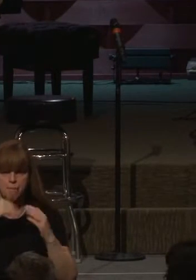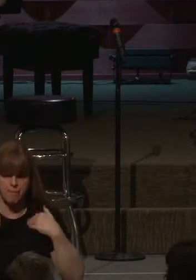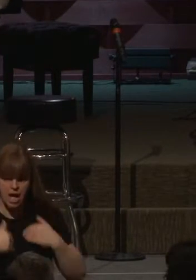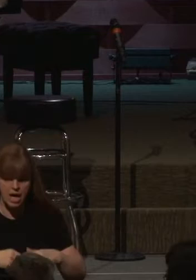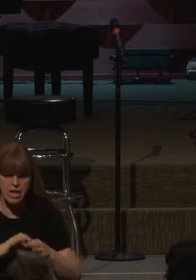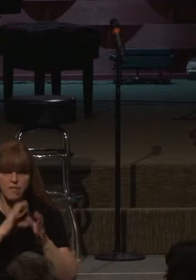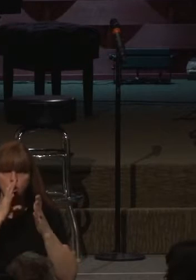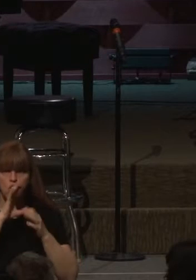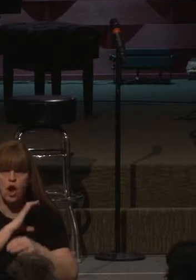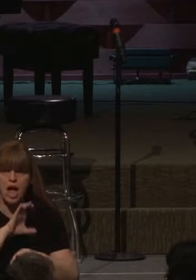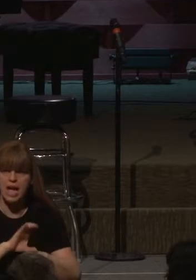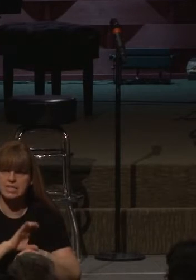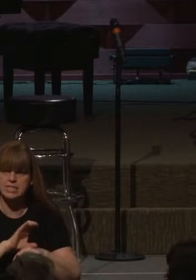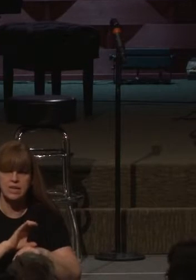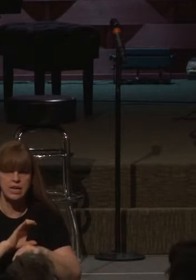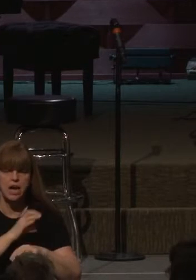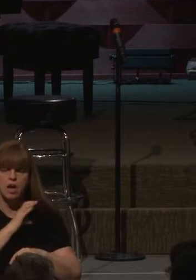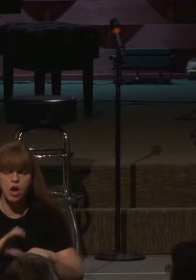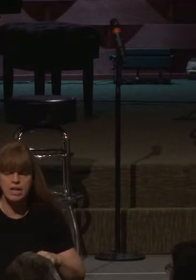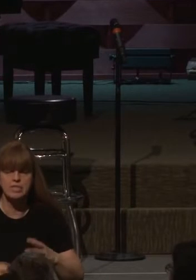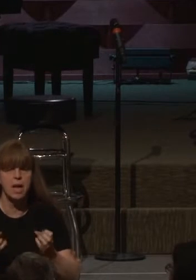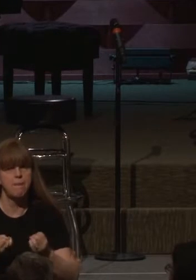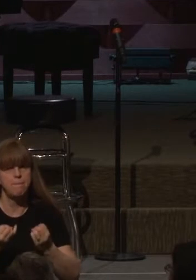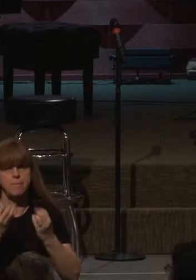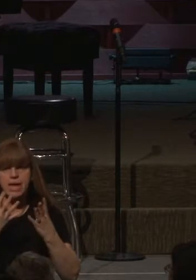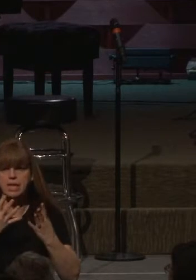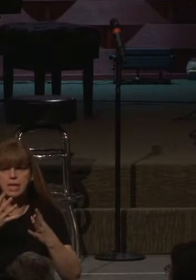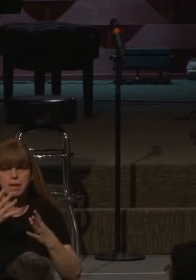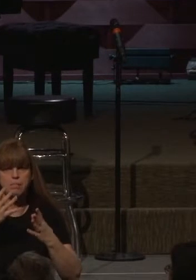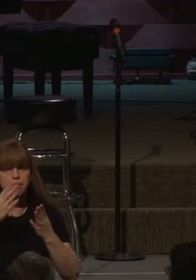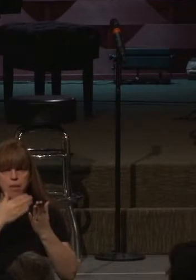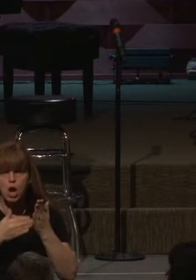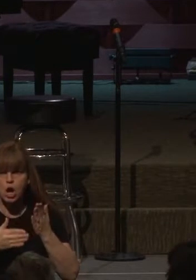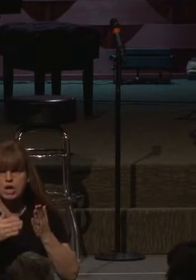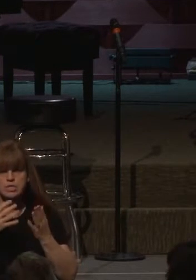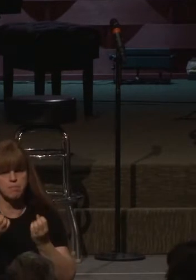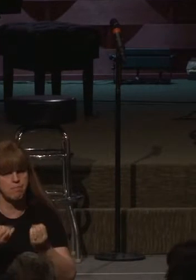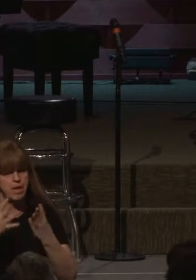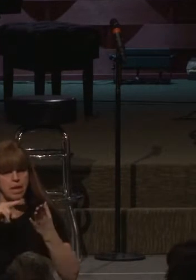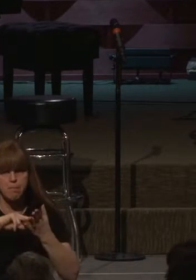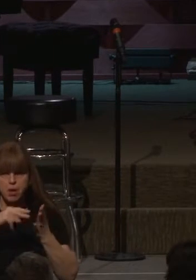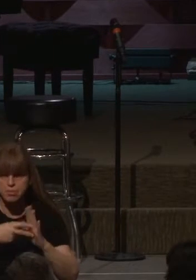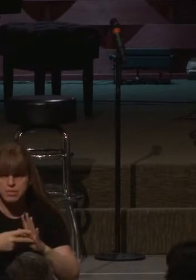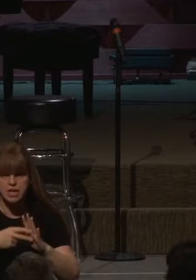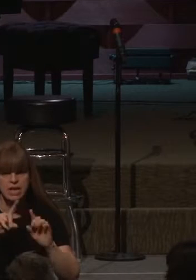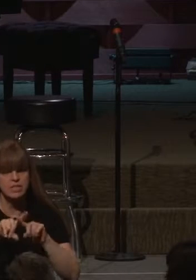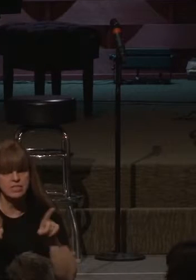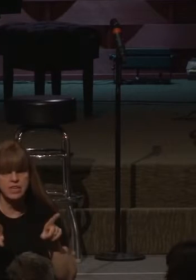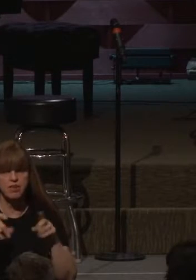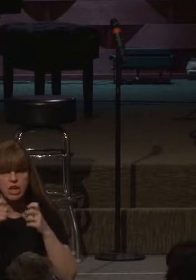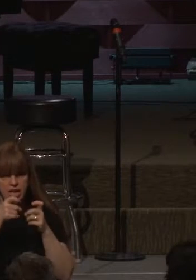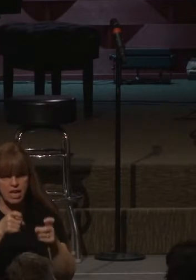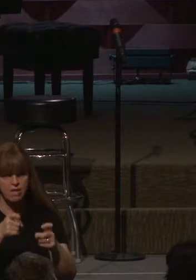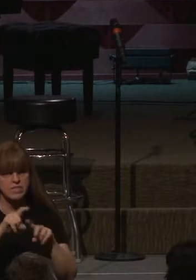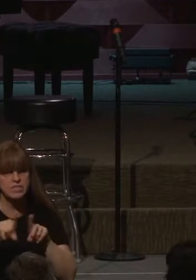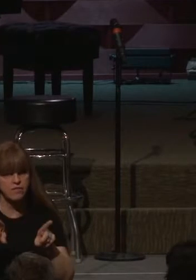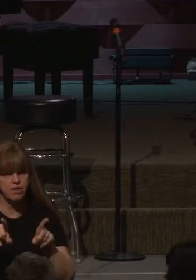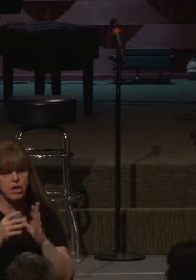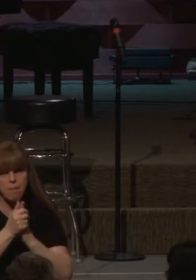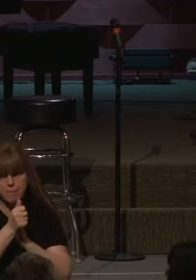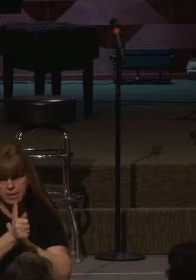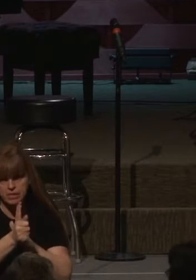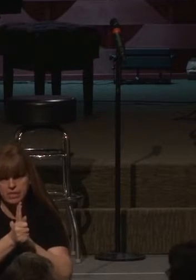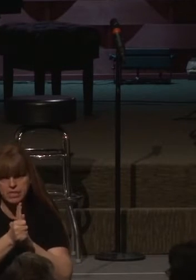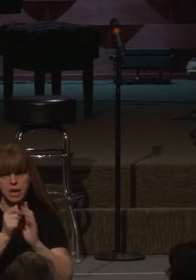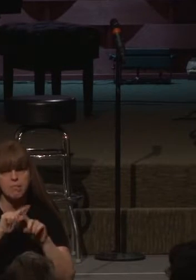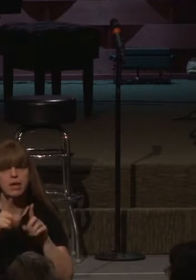body, made up of many differing parts with differing purposes and differing gifts and abilities, yet we come together unified as